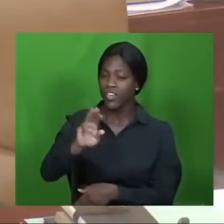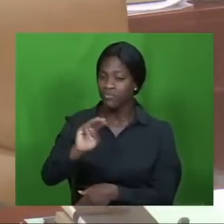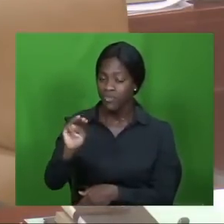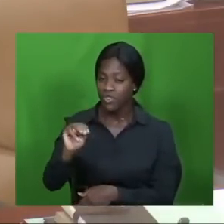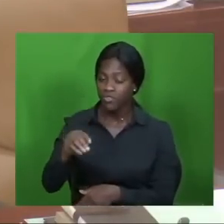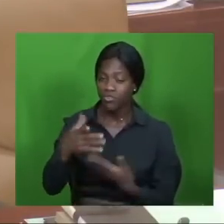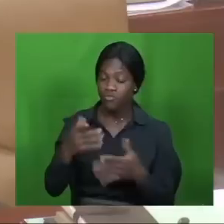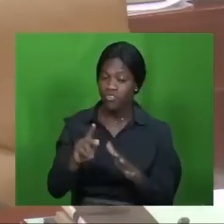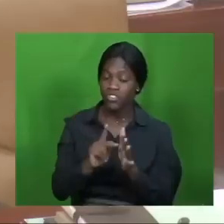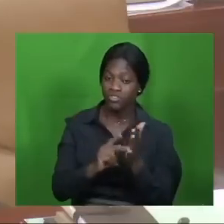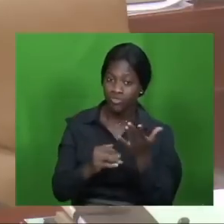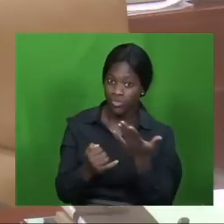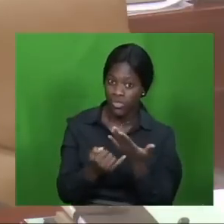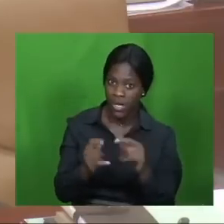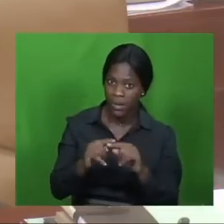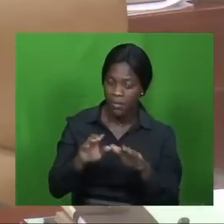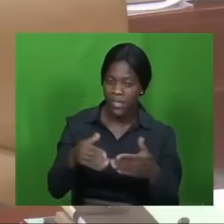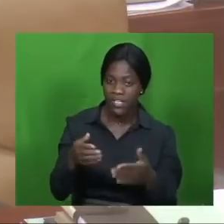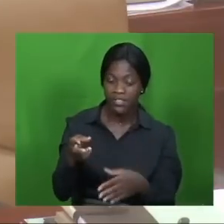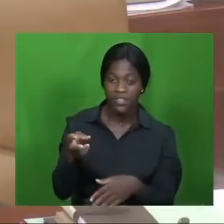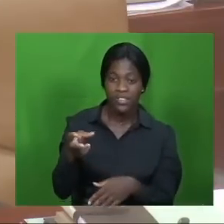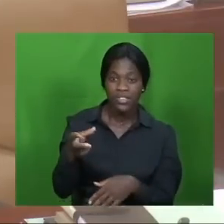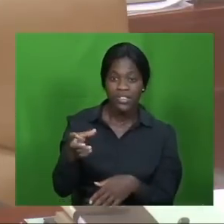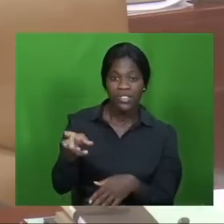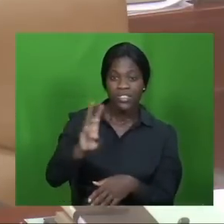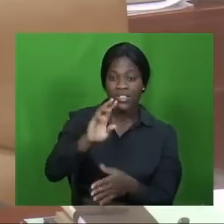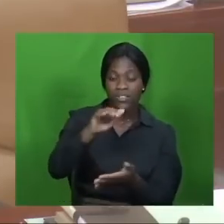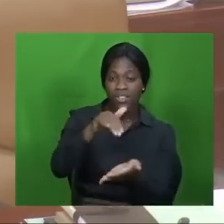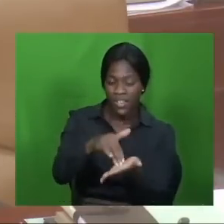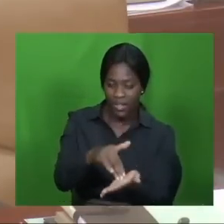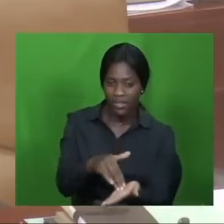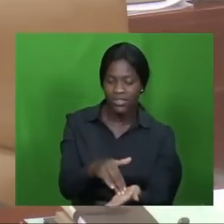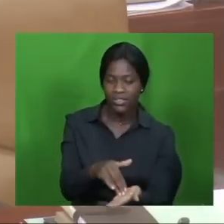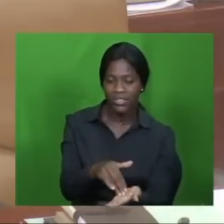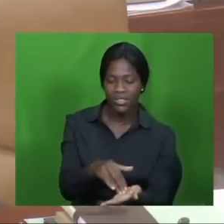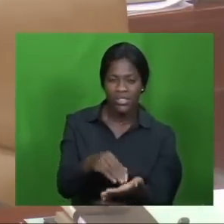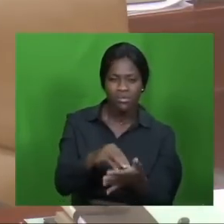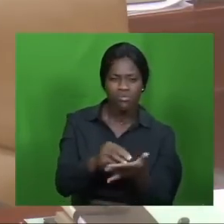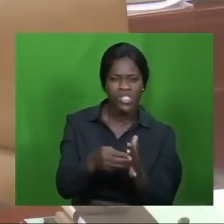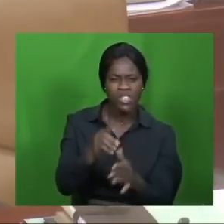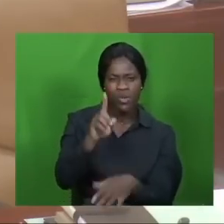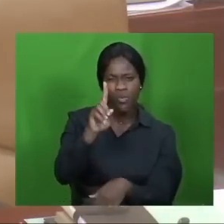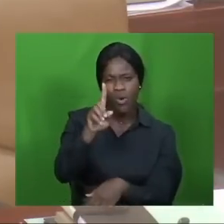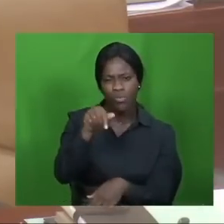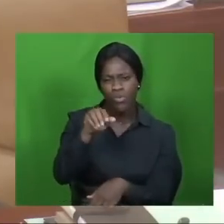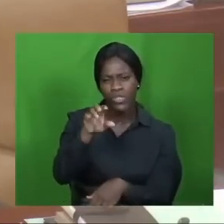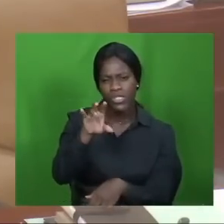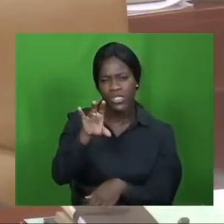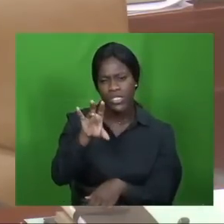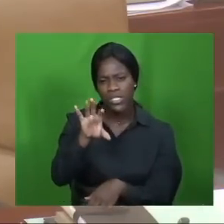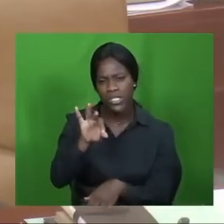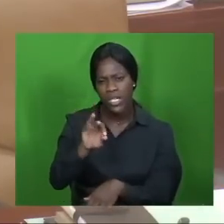but they are allocated 600,000. So, Mr. Speaker, about 1.9 million